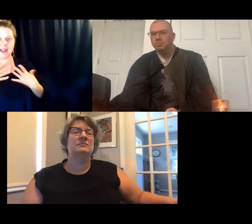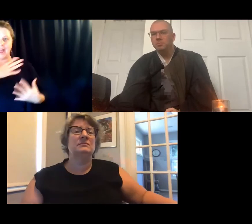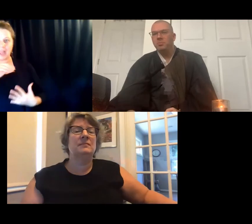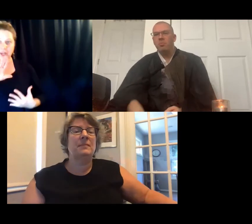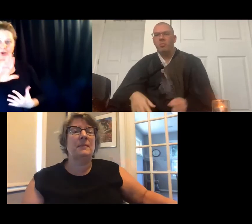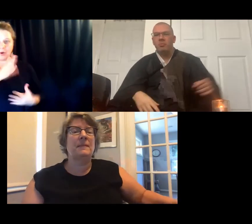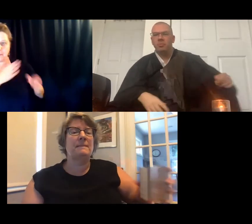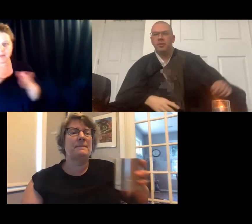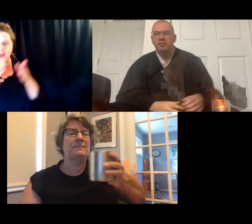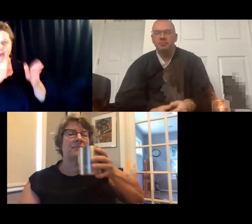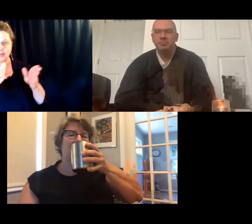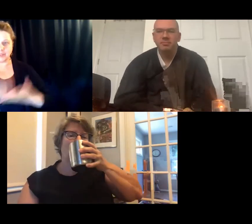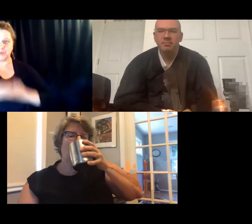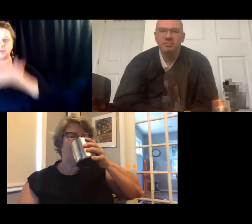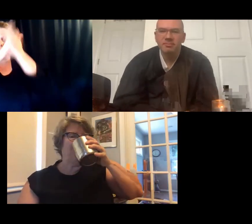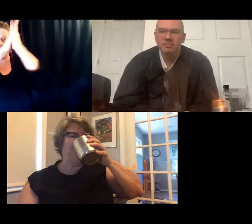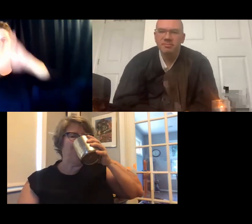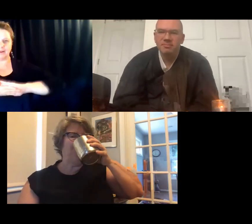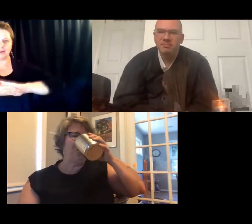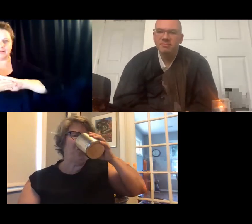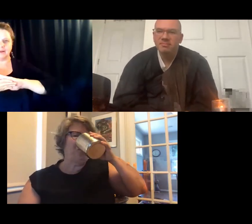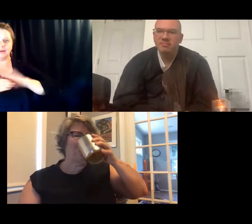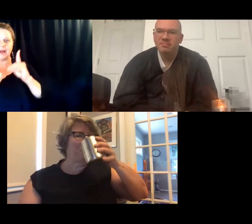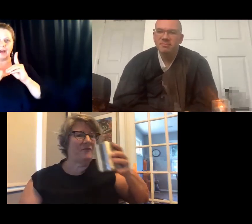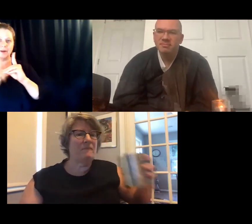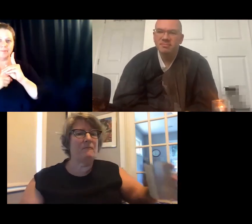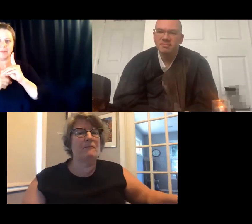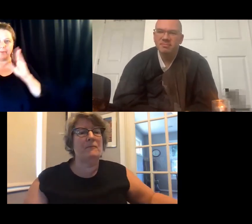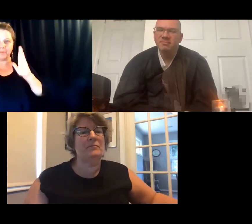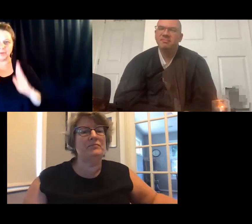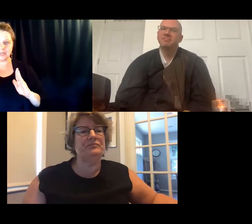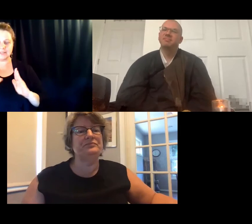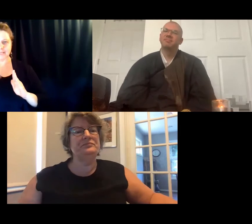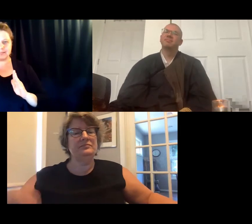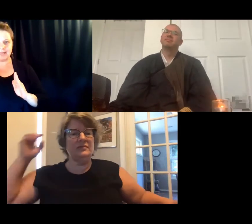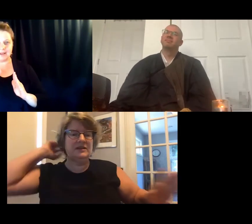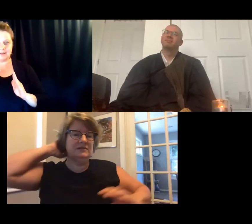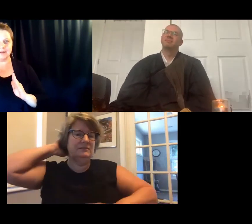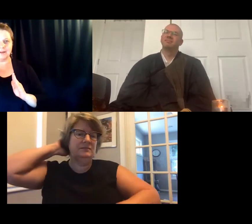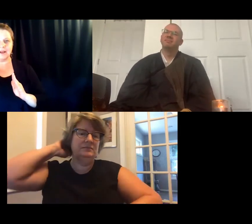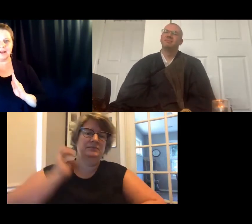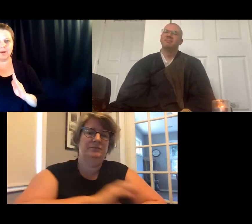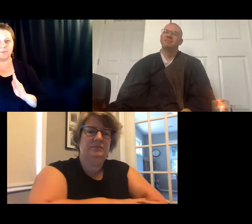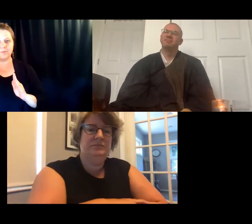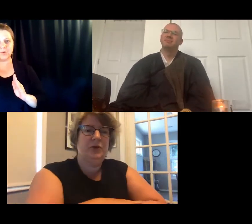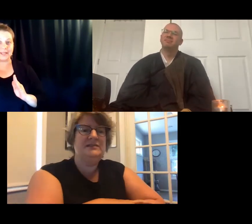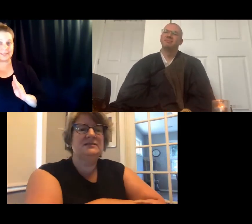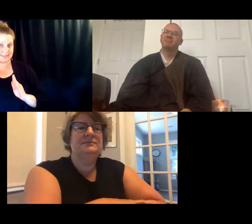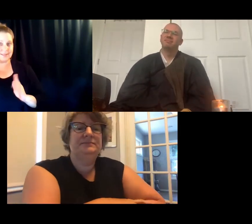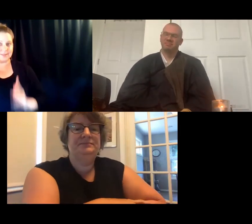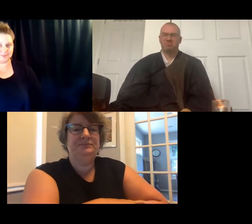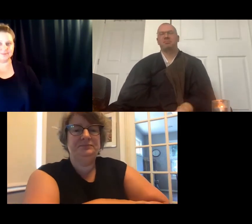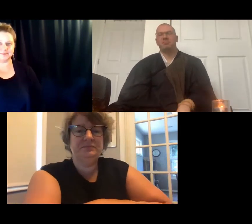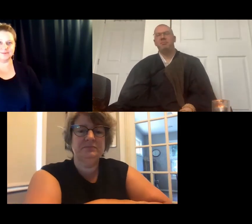inspiration and your path to becoming a Buddhist Zen